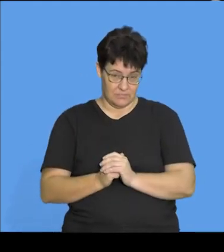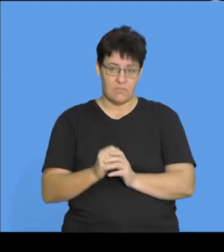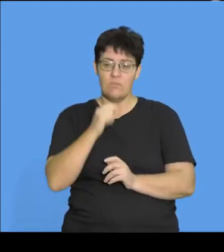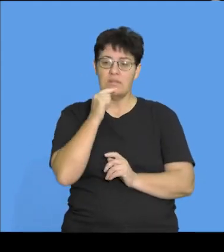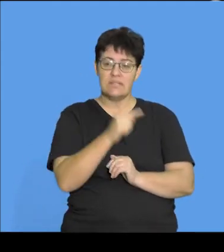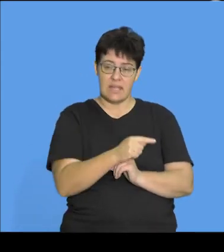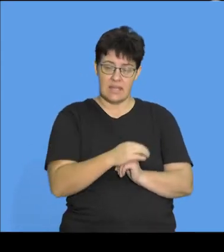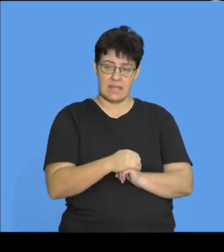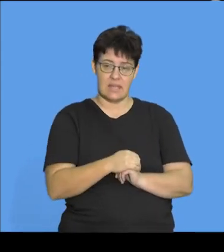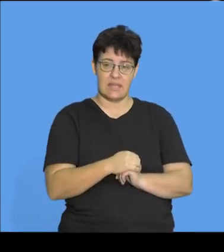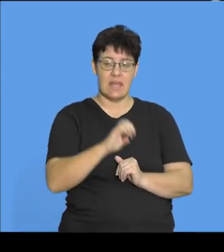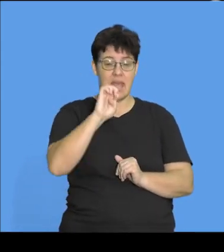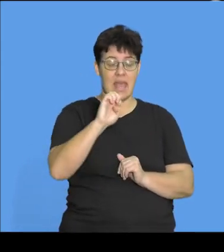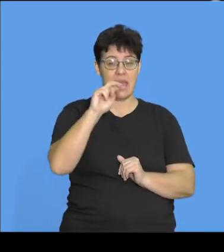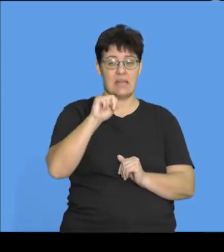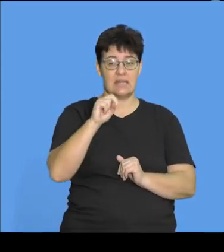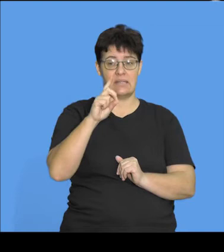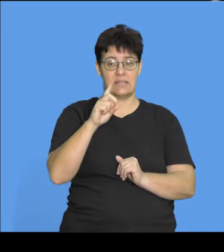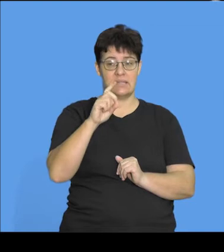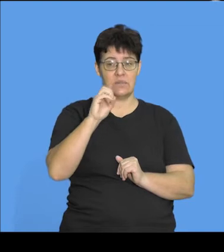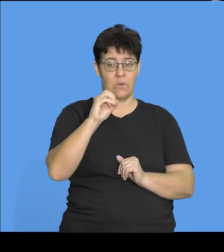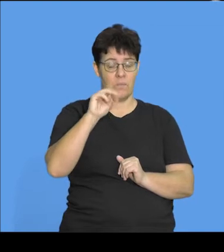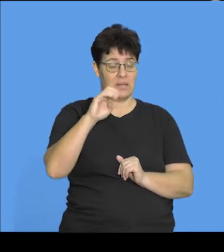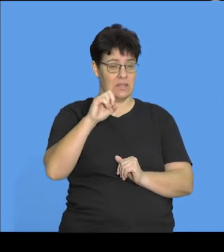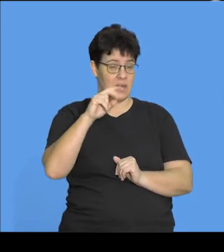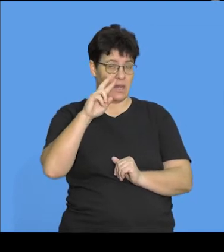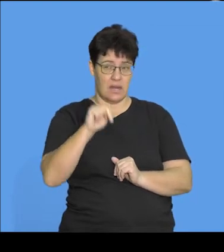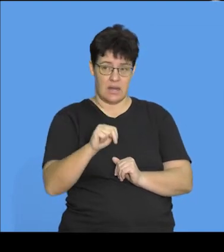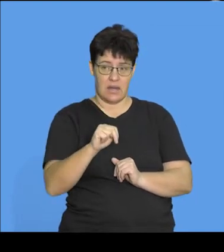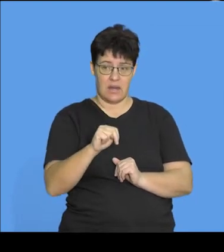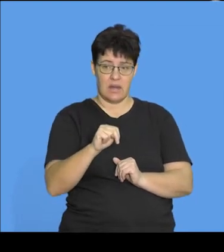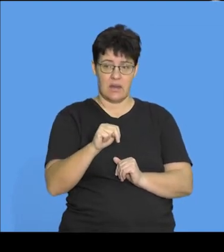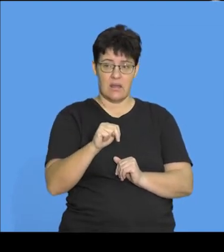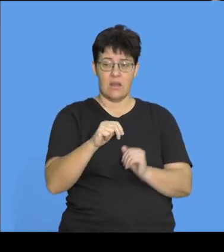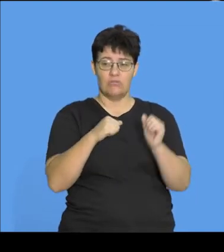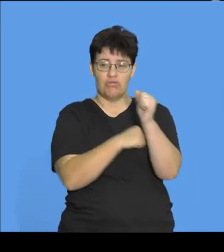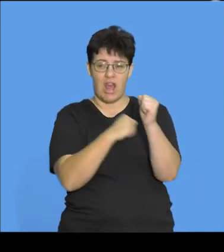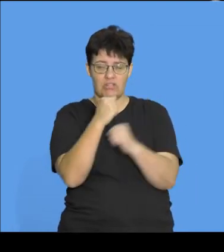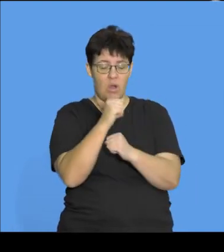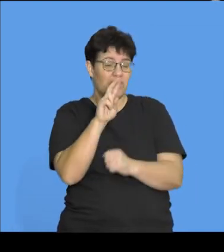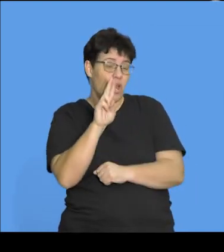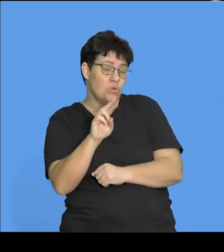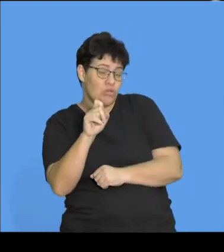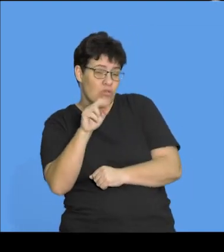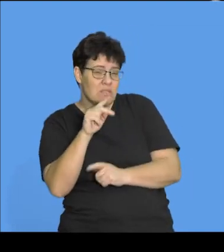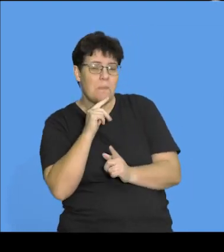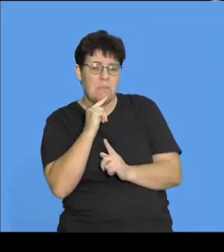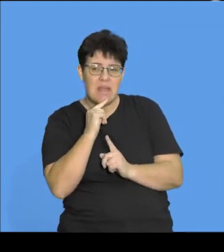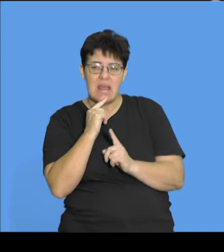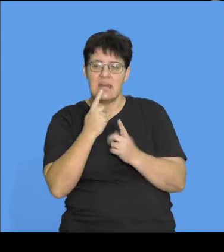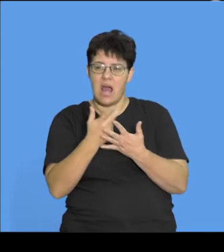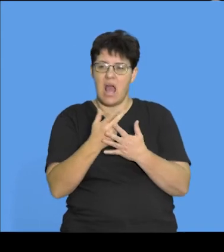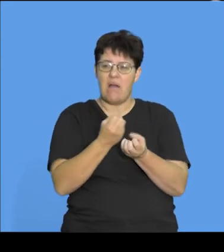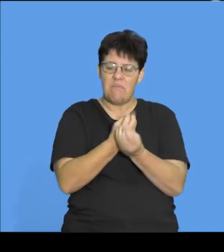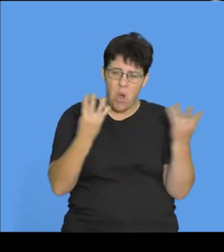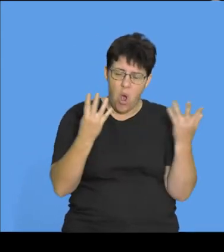uterus is rich in glands and blood vessels. So we say that it is highly vascular because it contains lots of blood